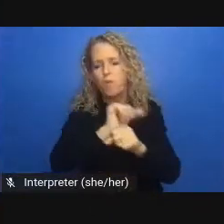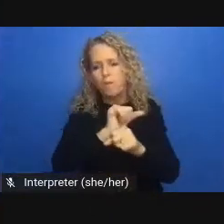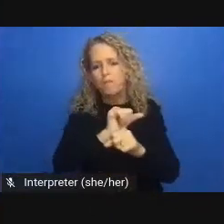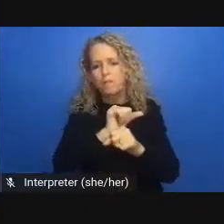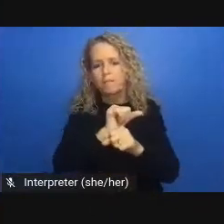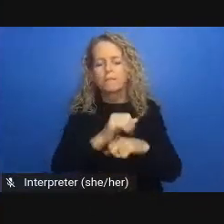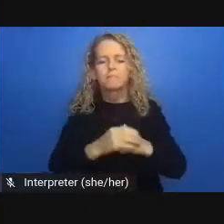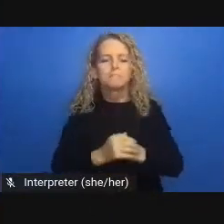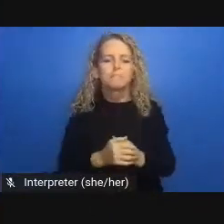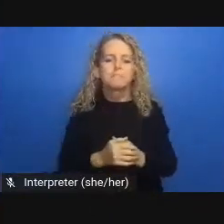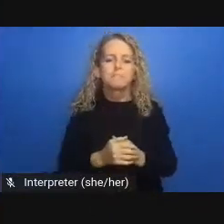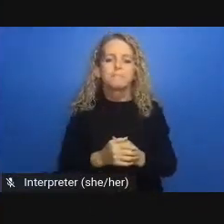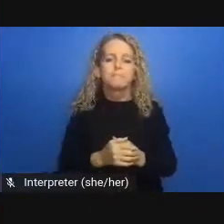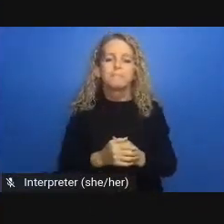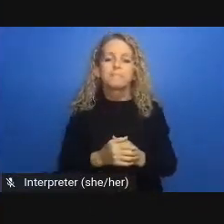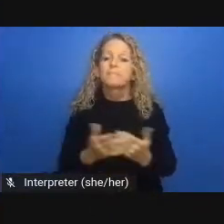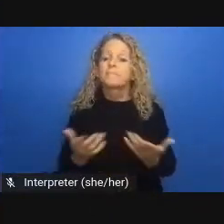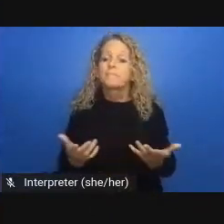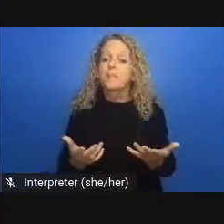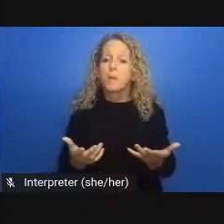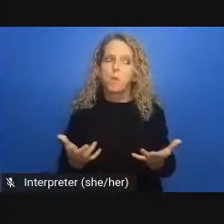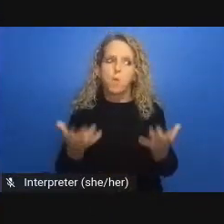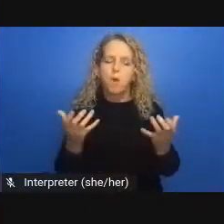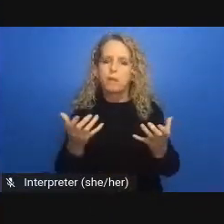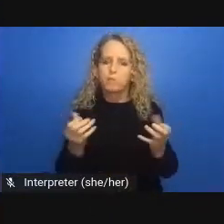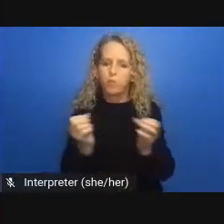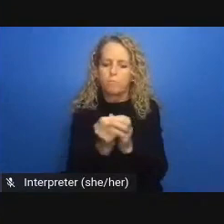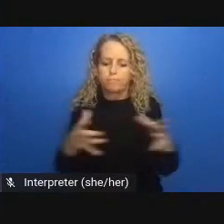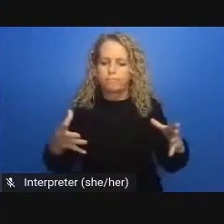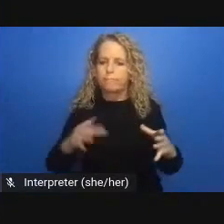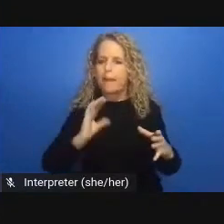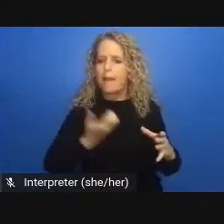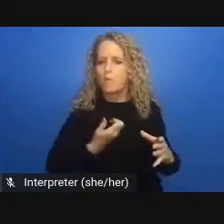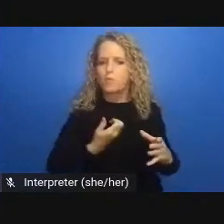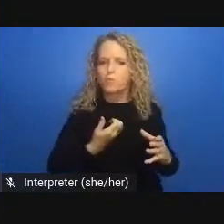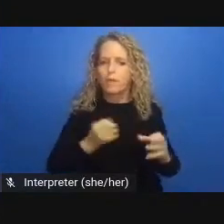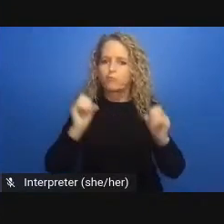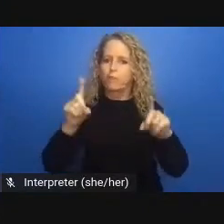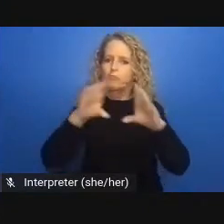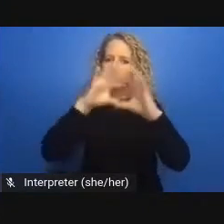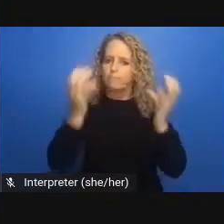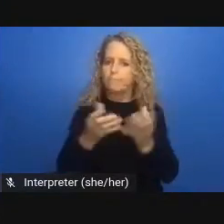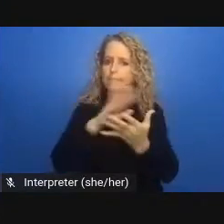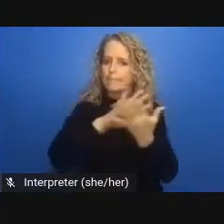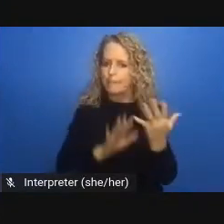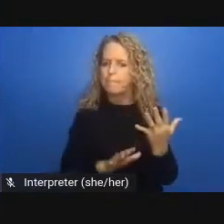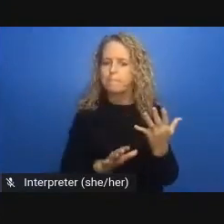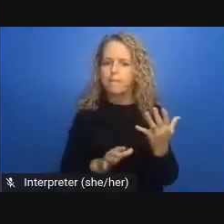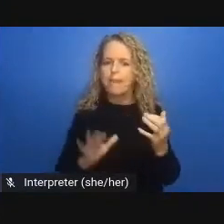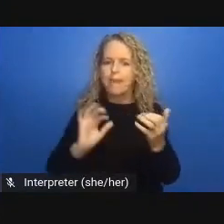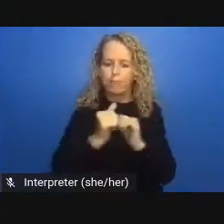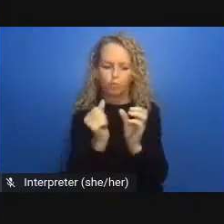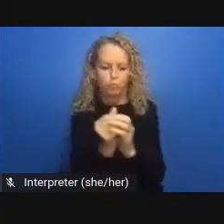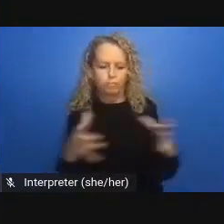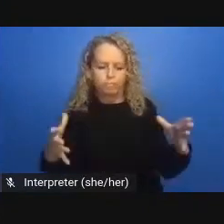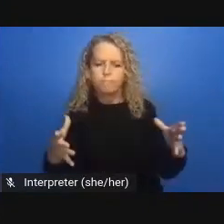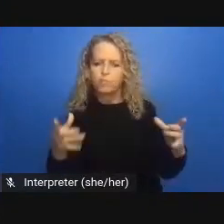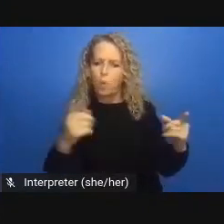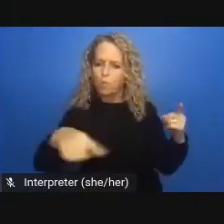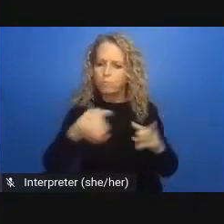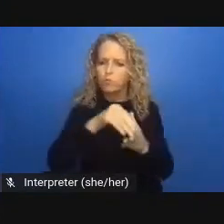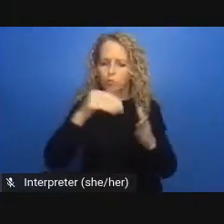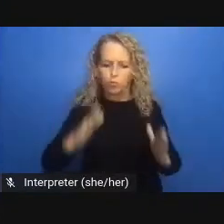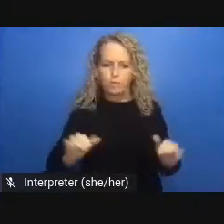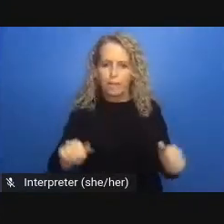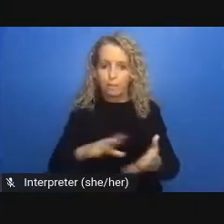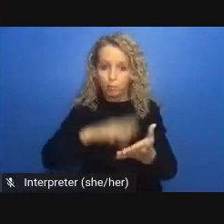education ecosystem so that it can give Nova Scotians and help Nova Scotians develop those digital skills. So then